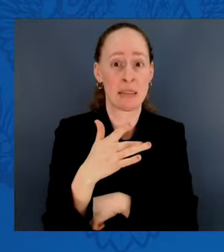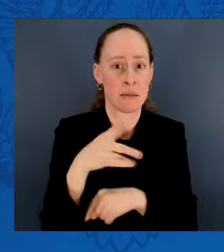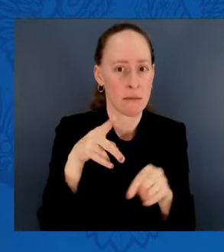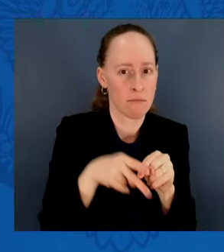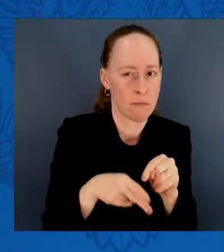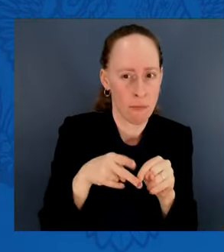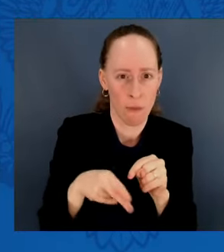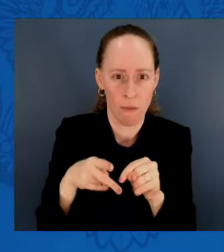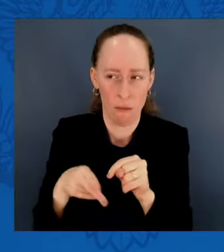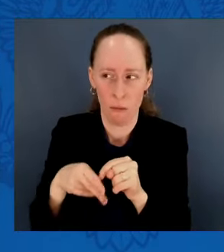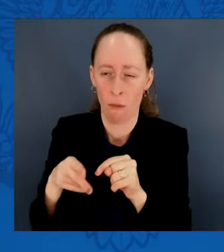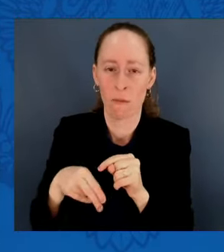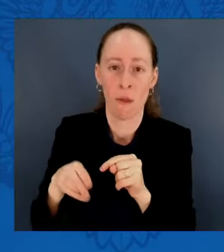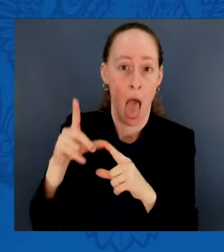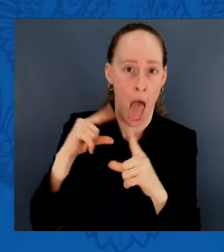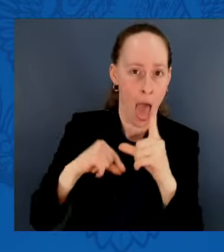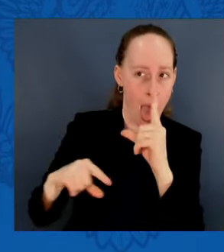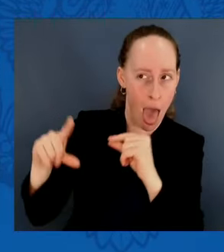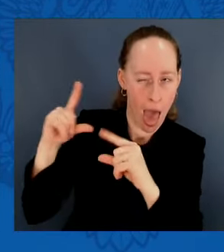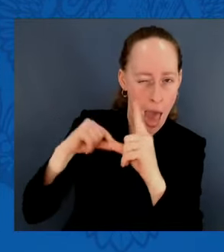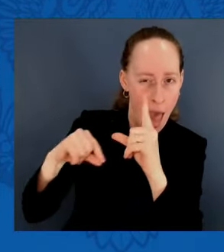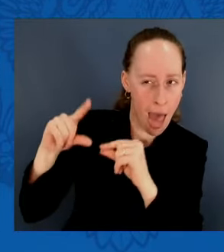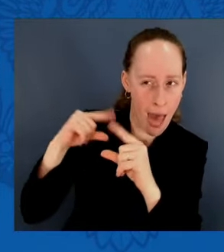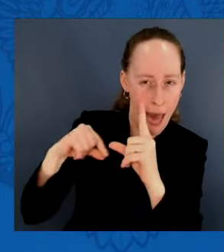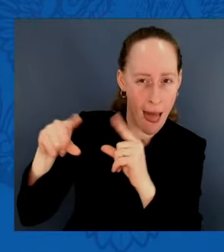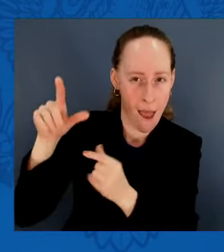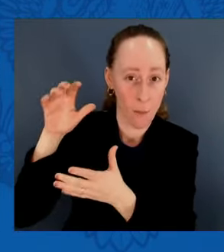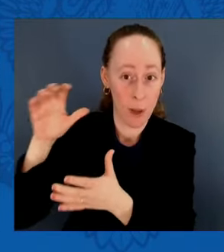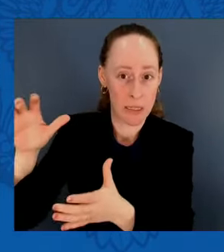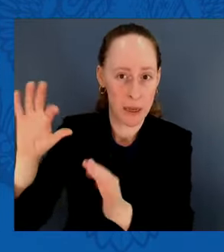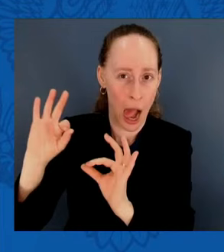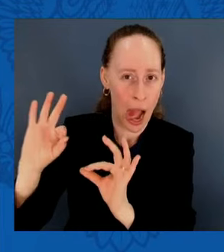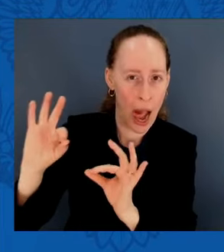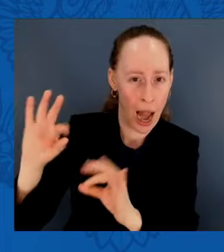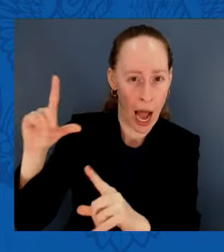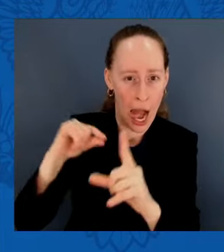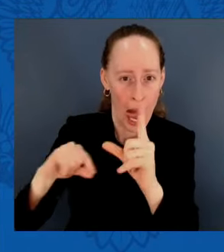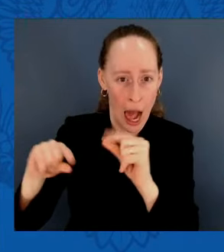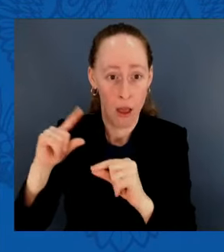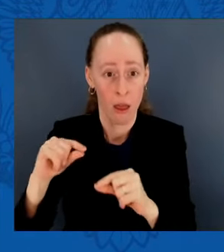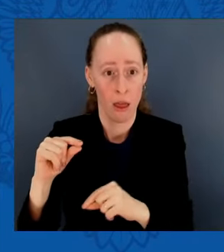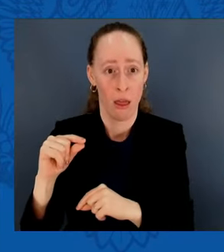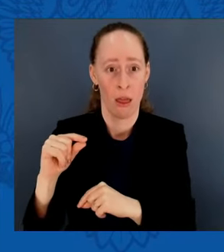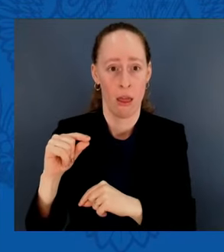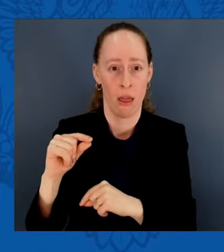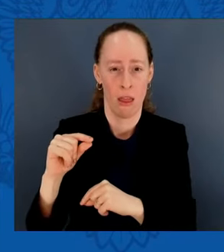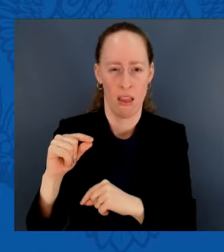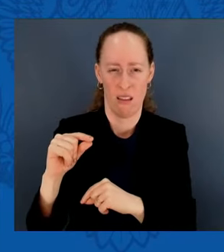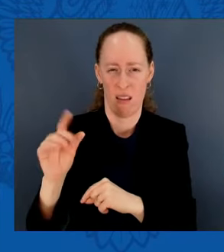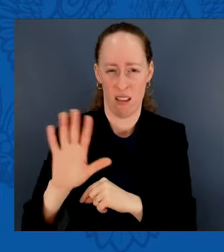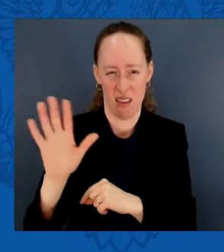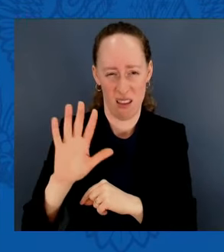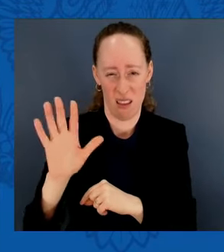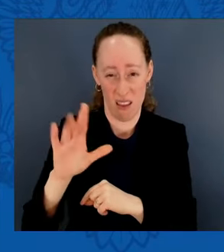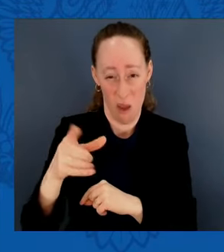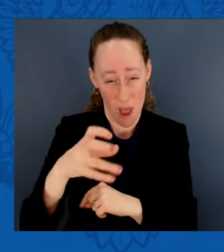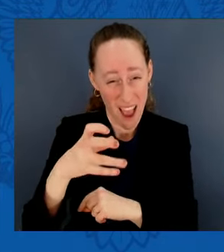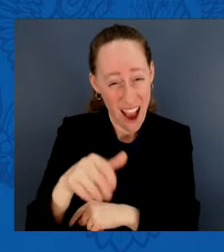Oh, no. You guys don't want another $2 trillion tax cut? I kind of thought that's what your plan was.